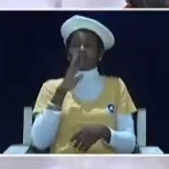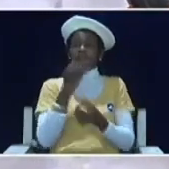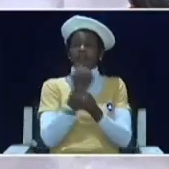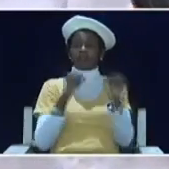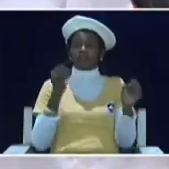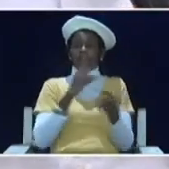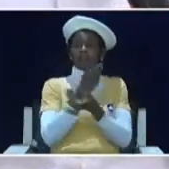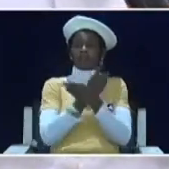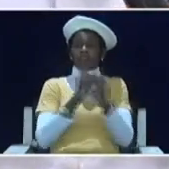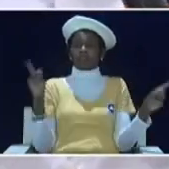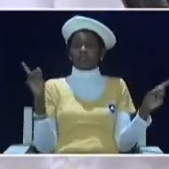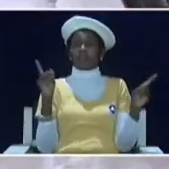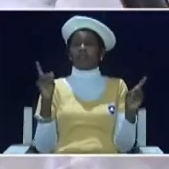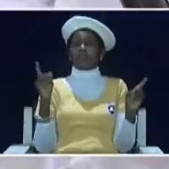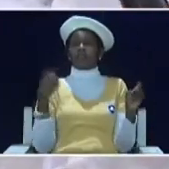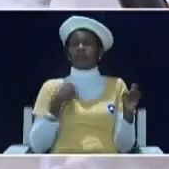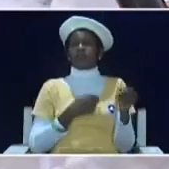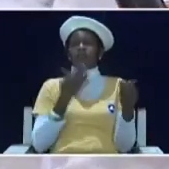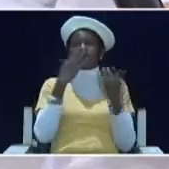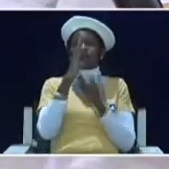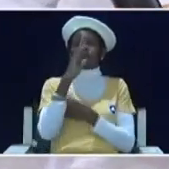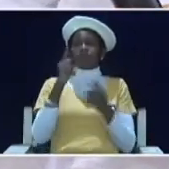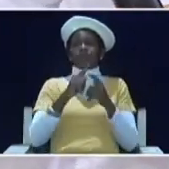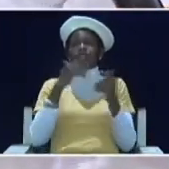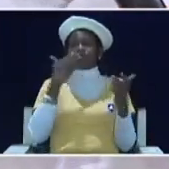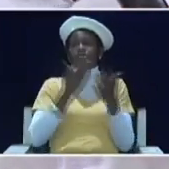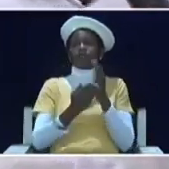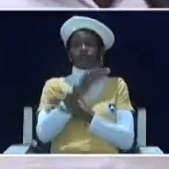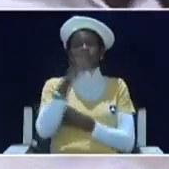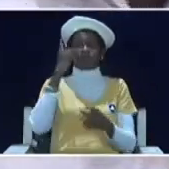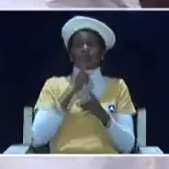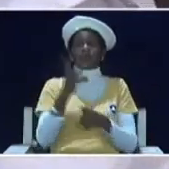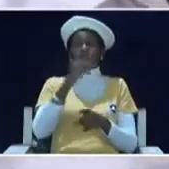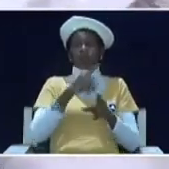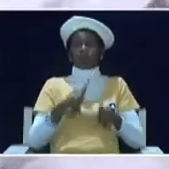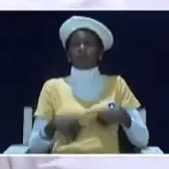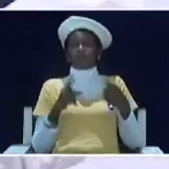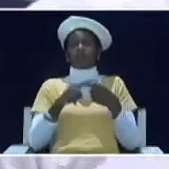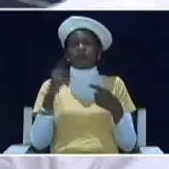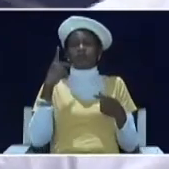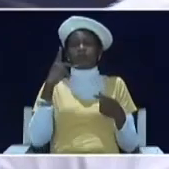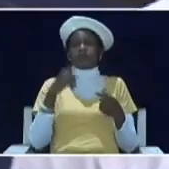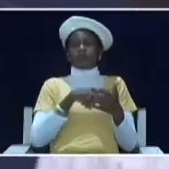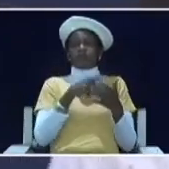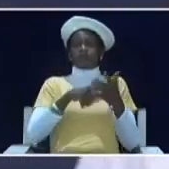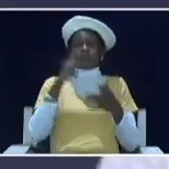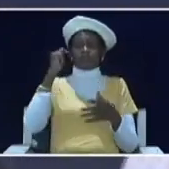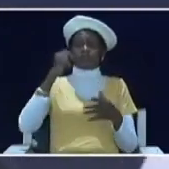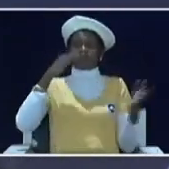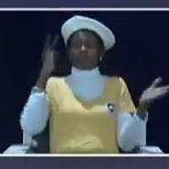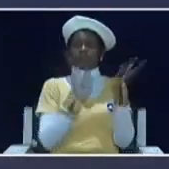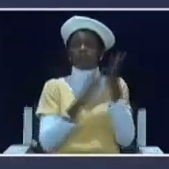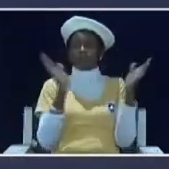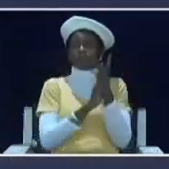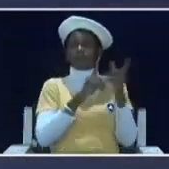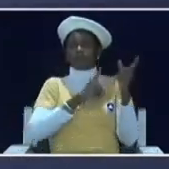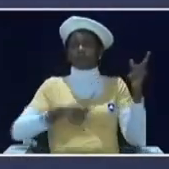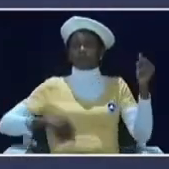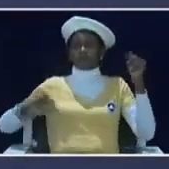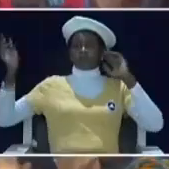were delivered. I want to thank the good God for keeping us alive to give this testimony. Praise the